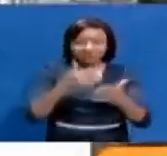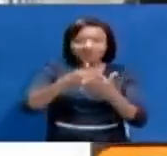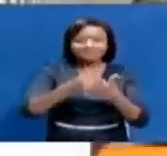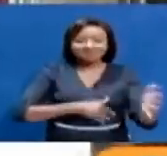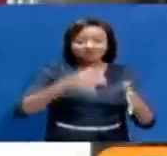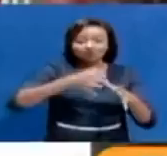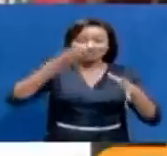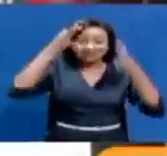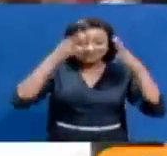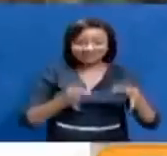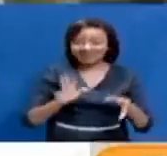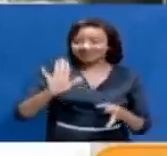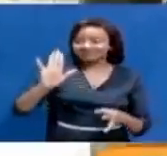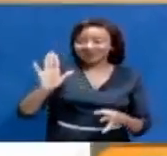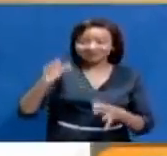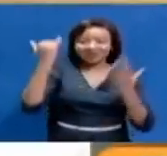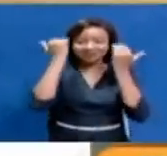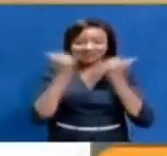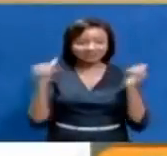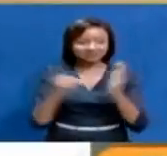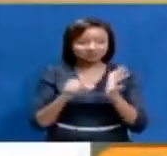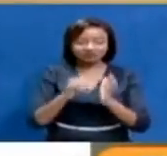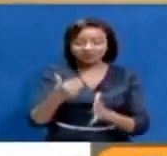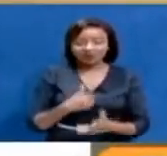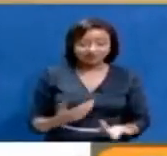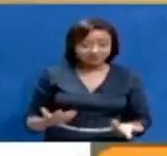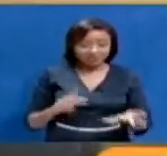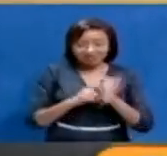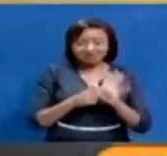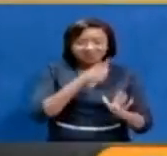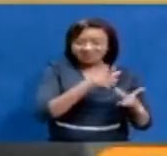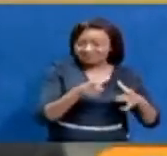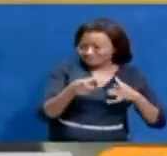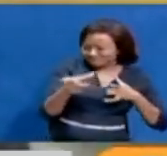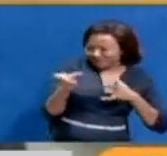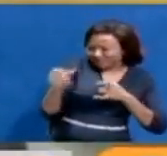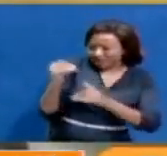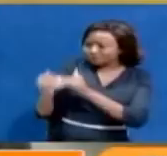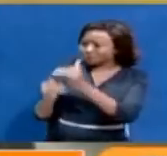judges take their new positions. They should not be attacking a process which they were